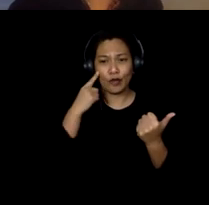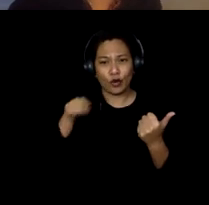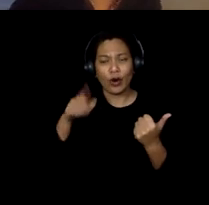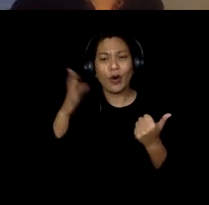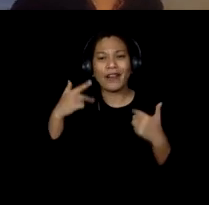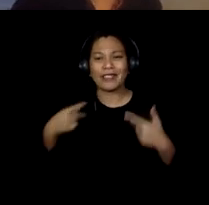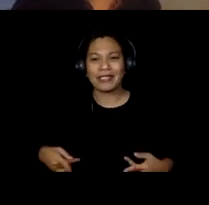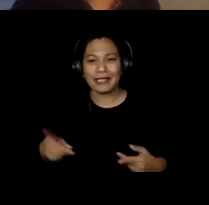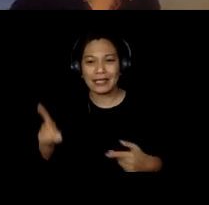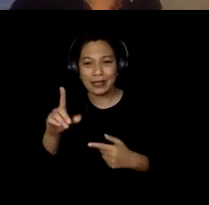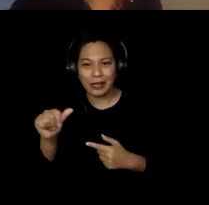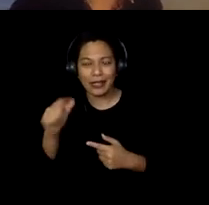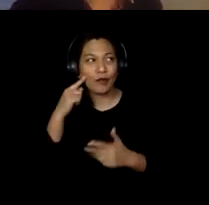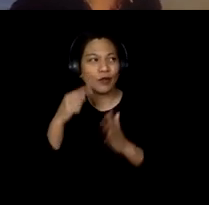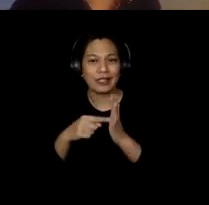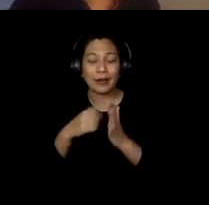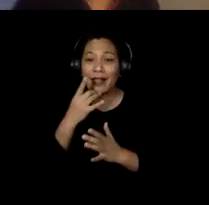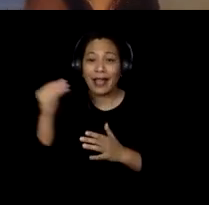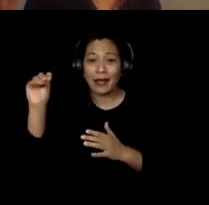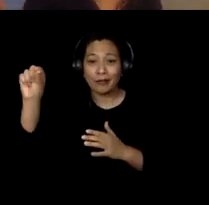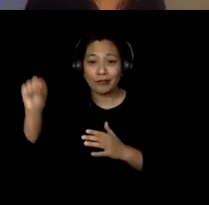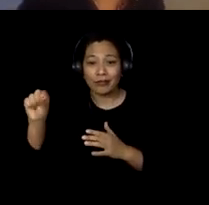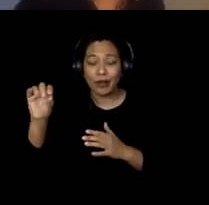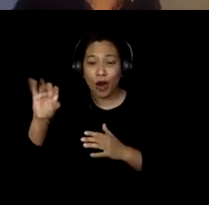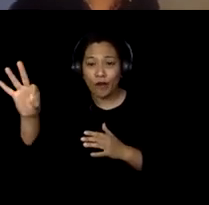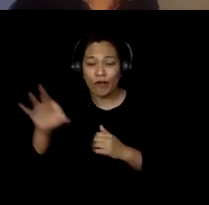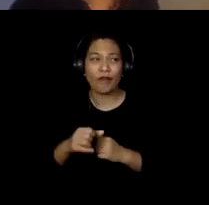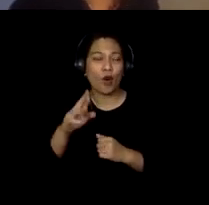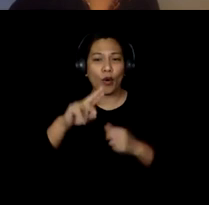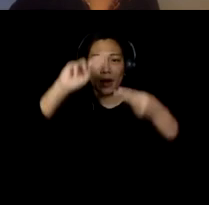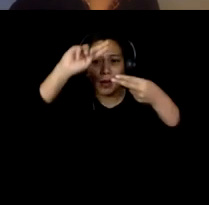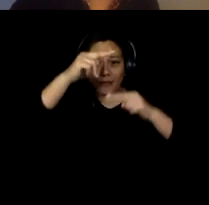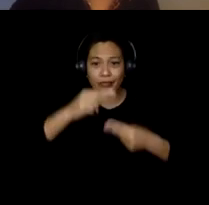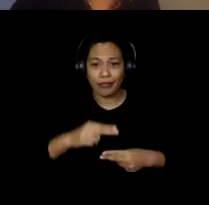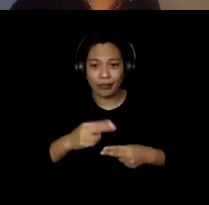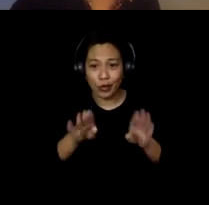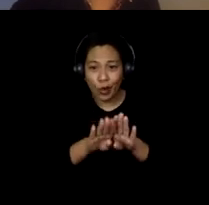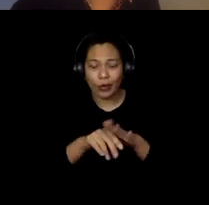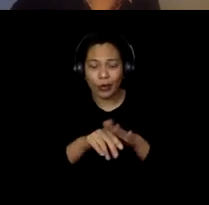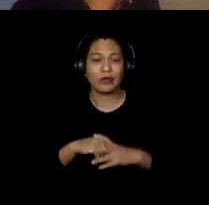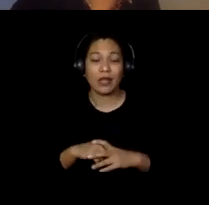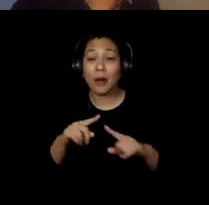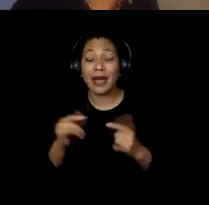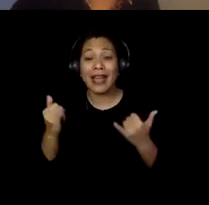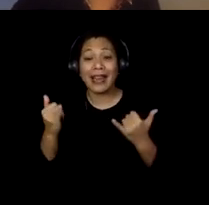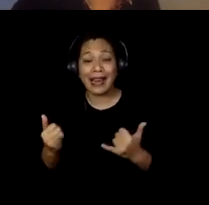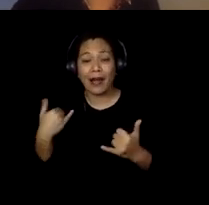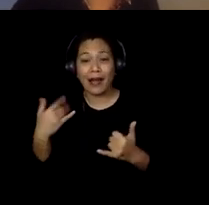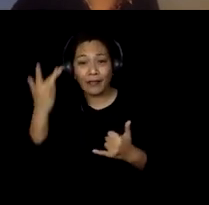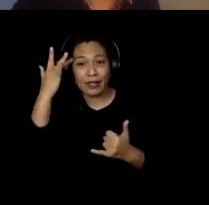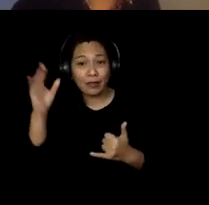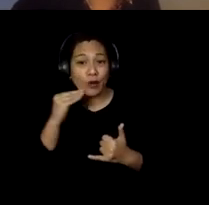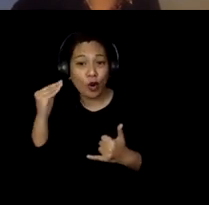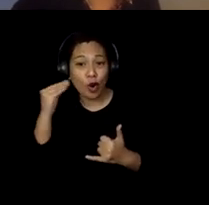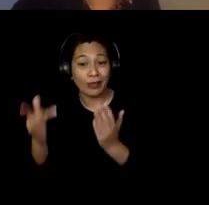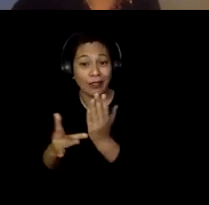For example, to turn off the lights or to put the blinds down. But now, if there's smart home devices that do